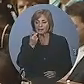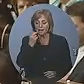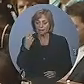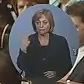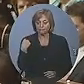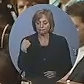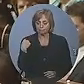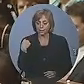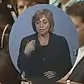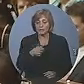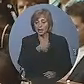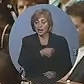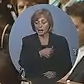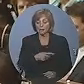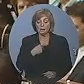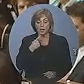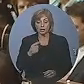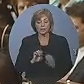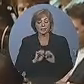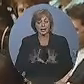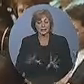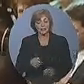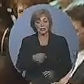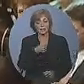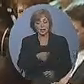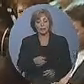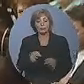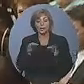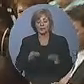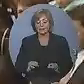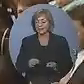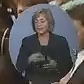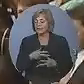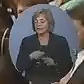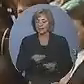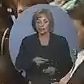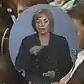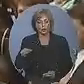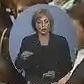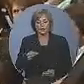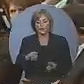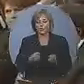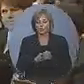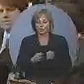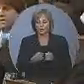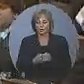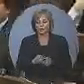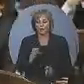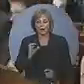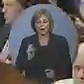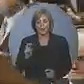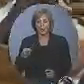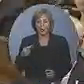non-governmental organization a grant. She was very, very clear about that, and she was once again clear about it earlier this week in this place, Mr. Speaker. What's her problem? The